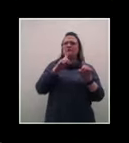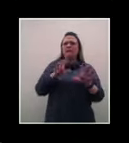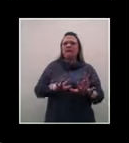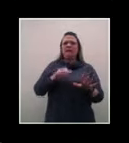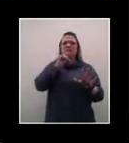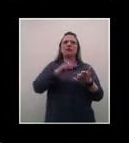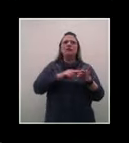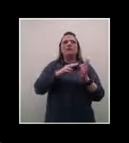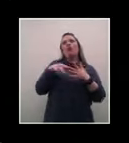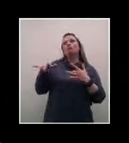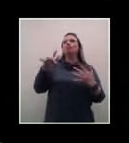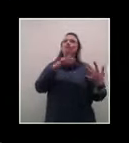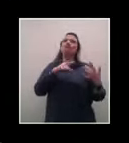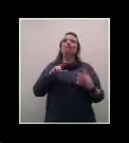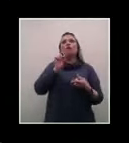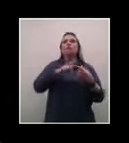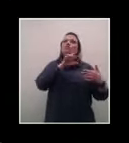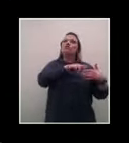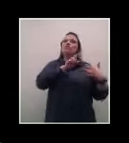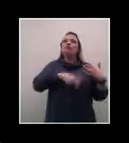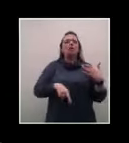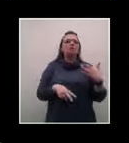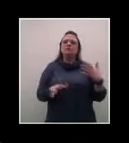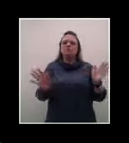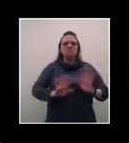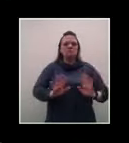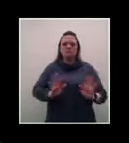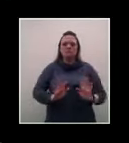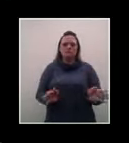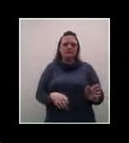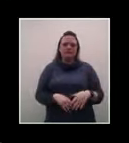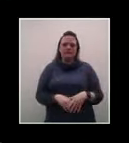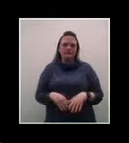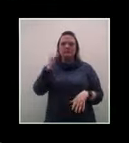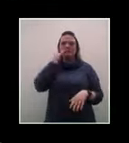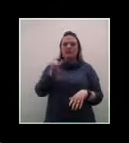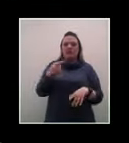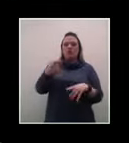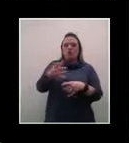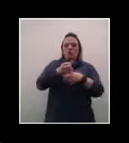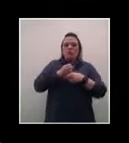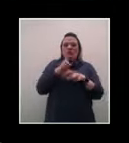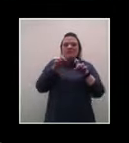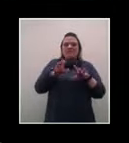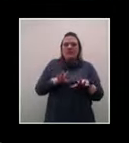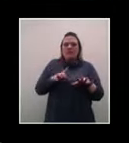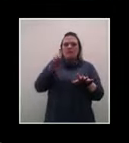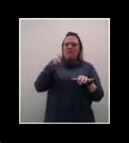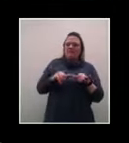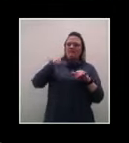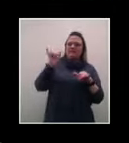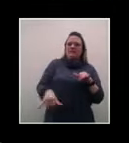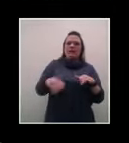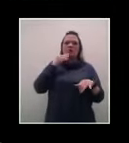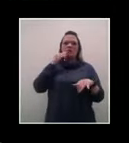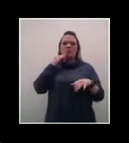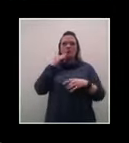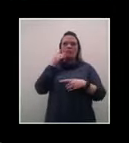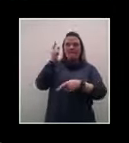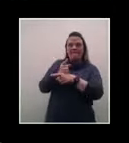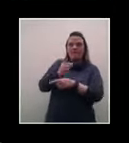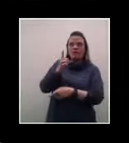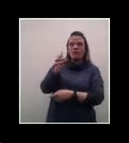town thinking like, well, I'll wait till get my test results to determine if I have it. If you've been tested, you have to stay home. Correct,